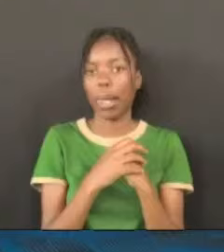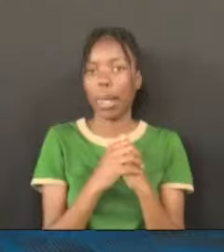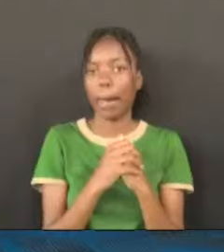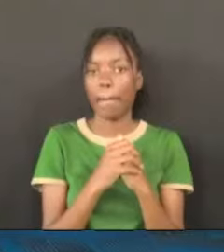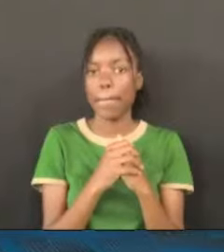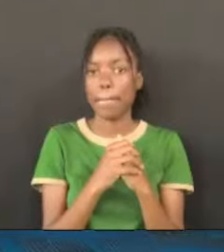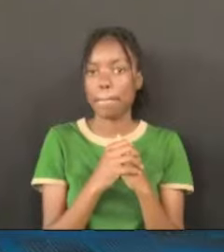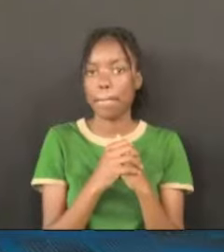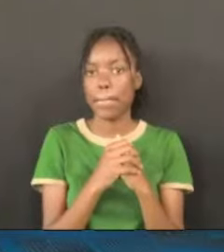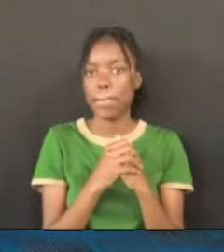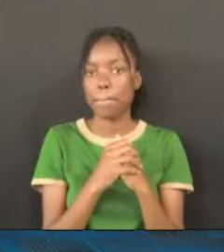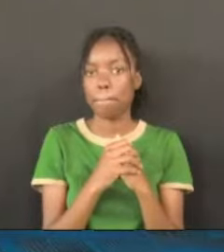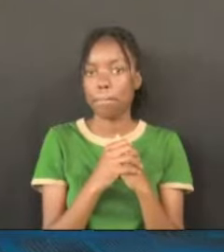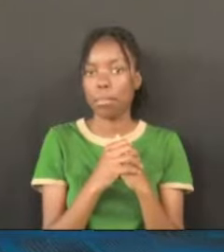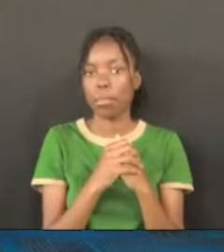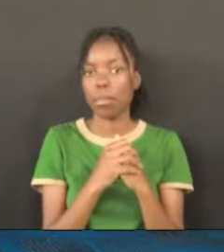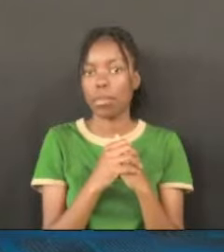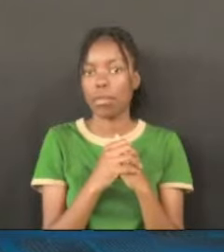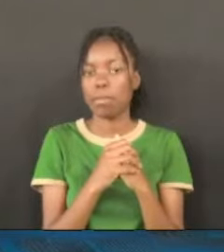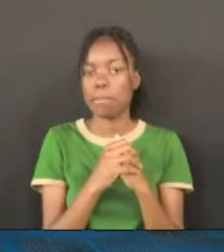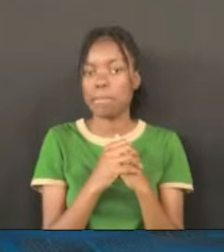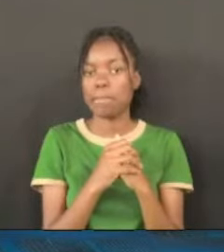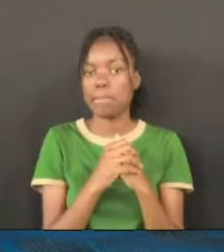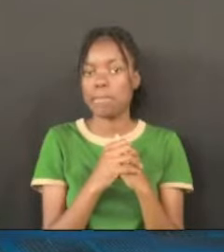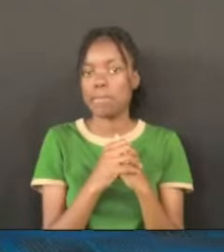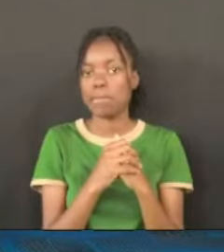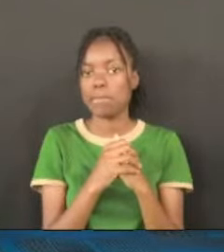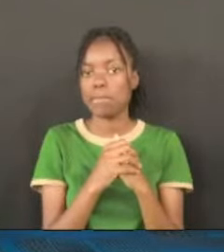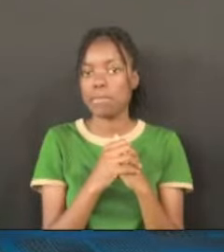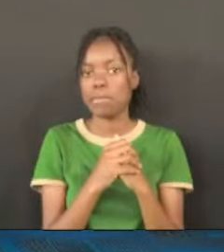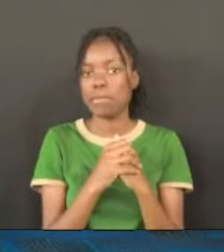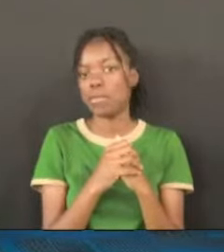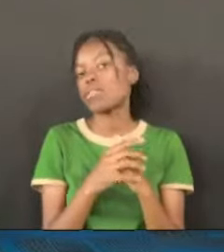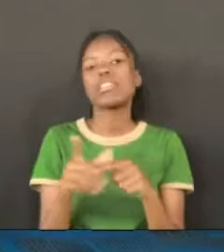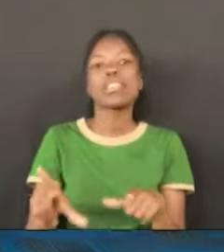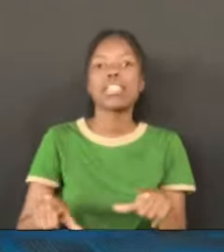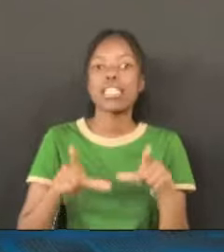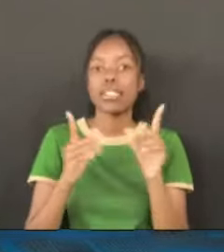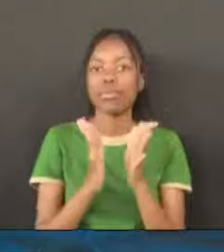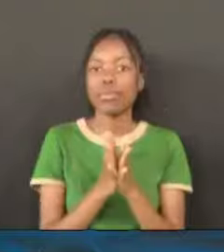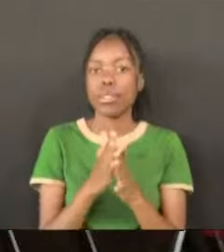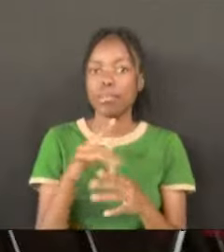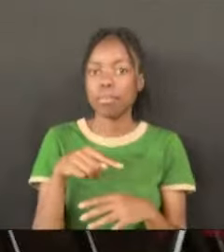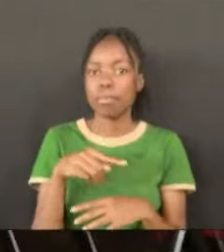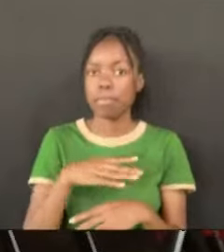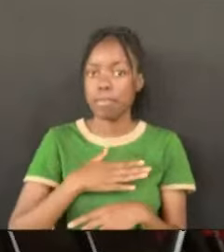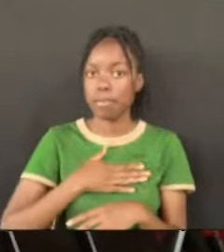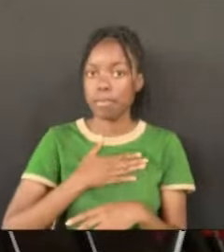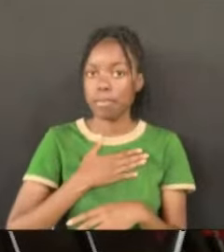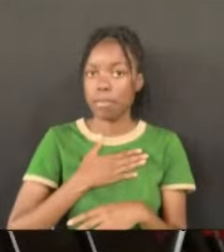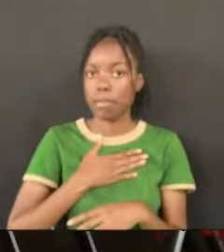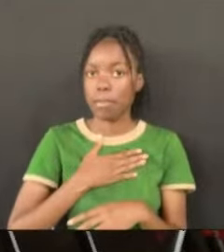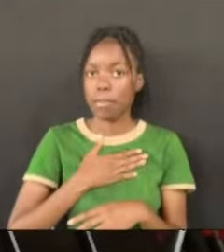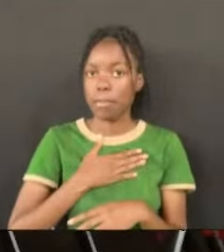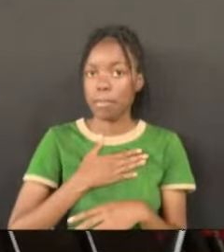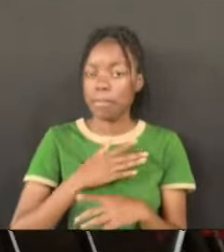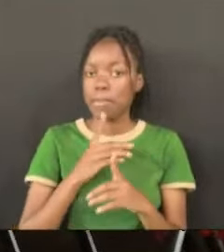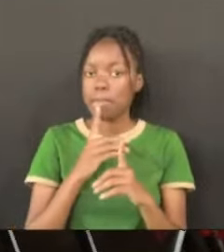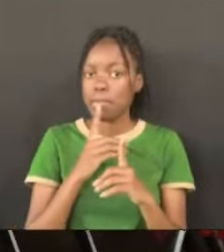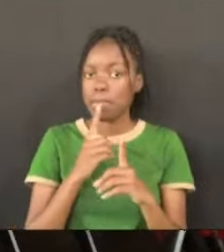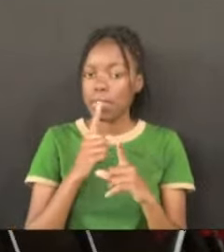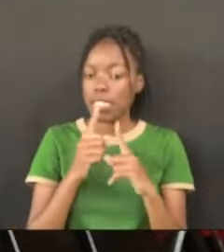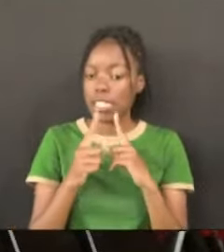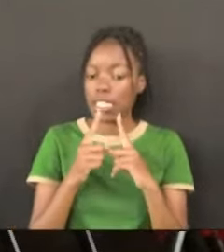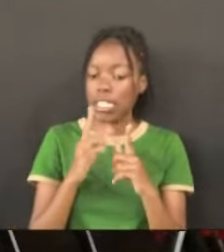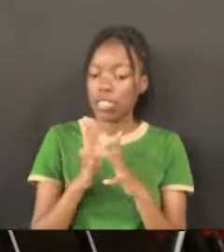He deals with me as Jambane Arap Mogusu. He deals with you at your